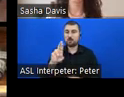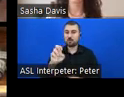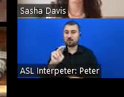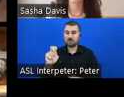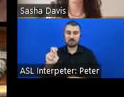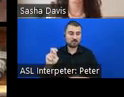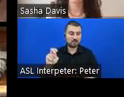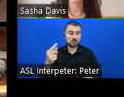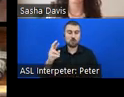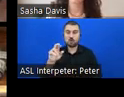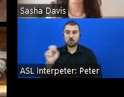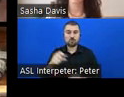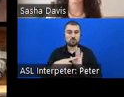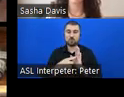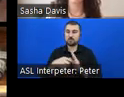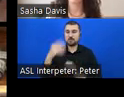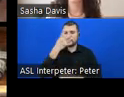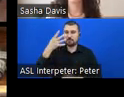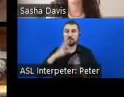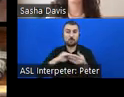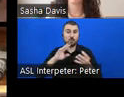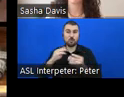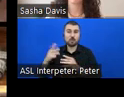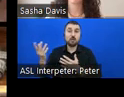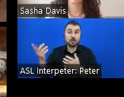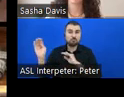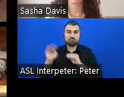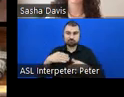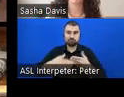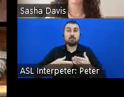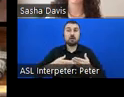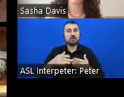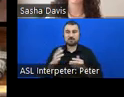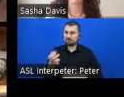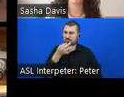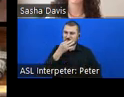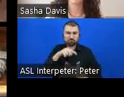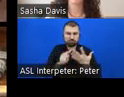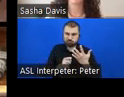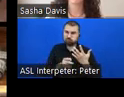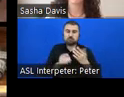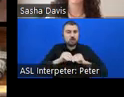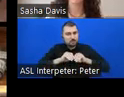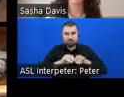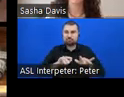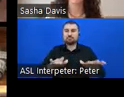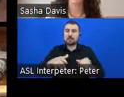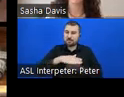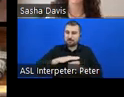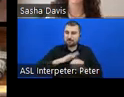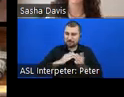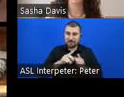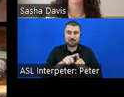the American immigrant story, who went on to contribute their many talents to their local community and